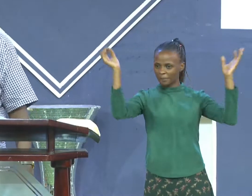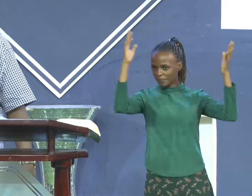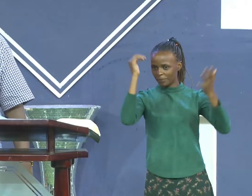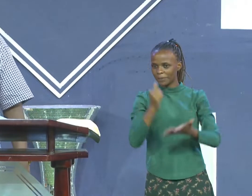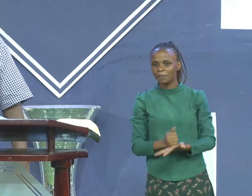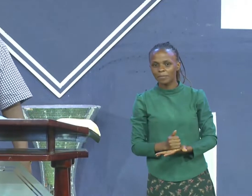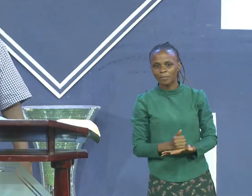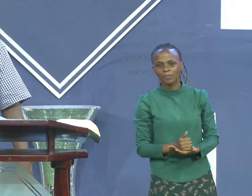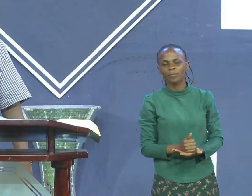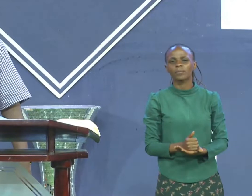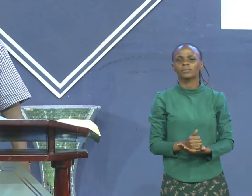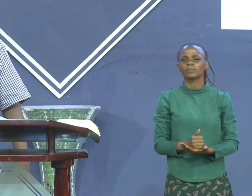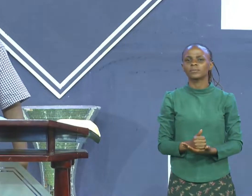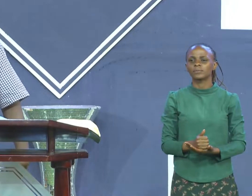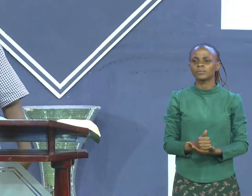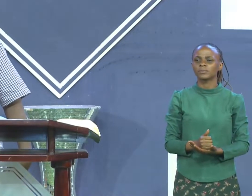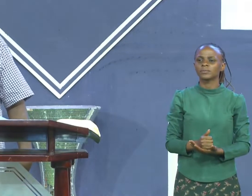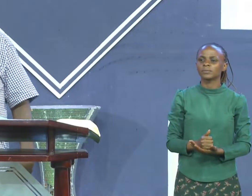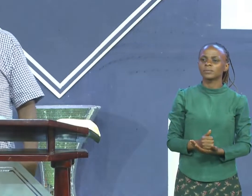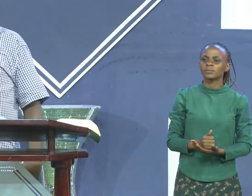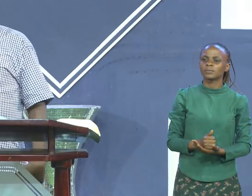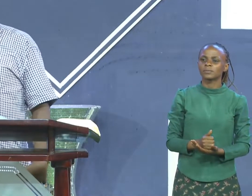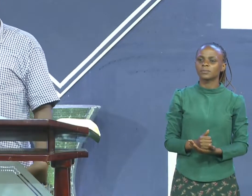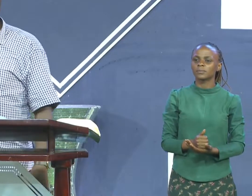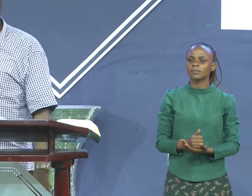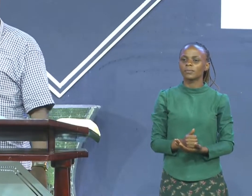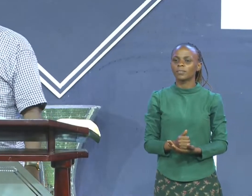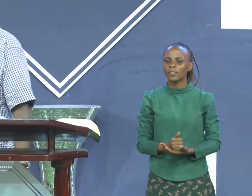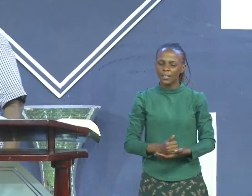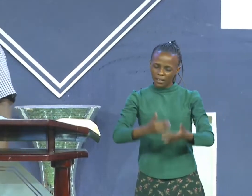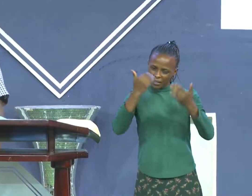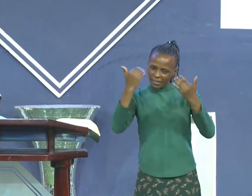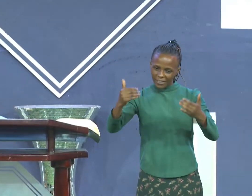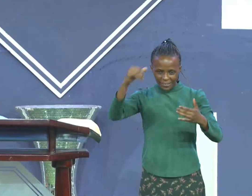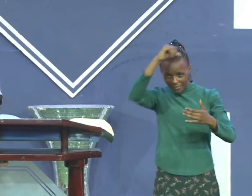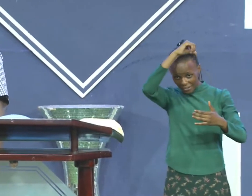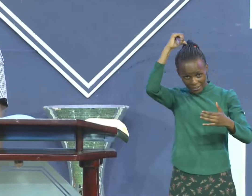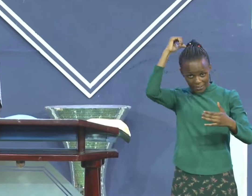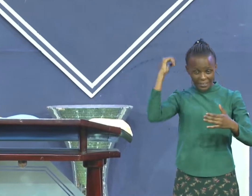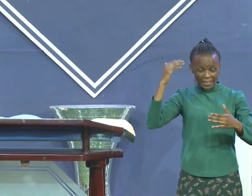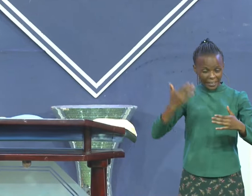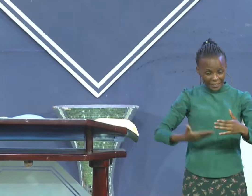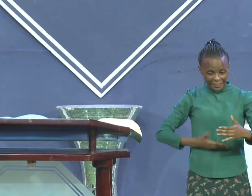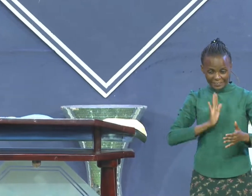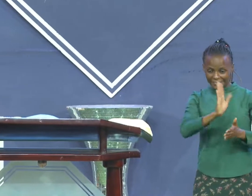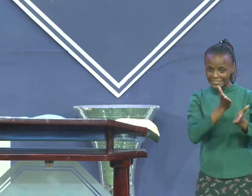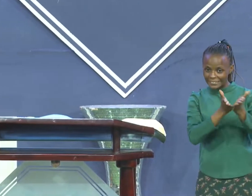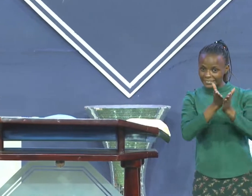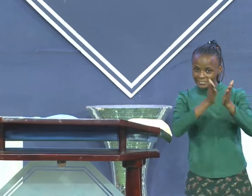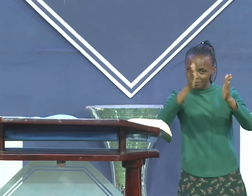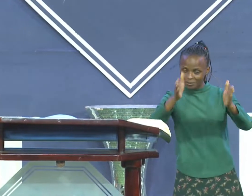Hallelujah. Amen. Kakati Elisa yaina msajja we. Elisha had his